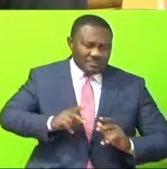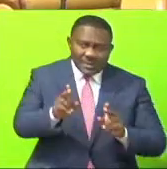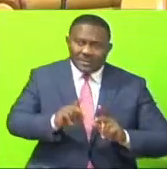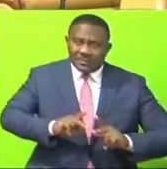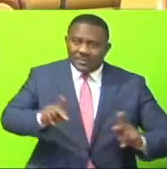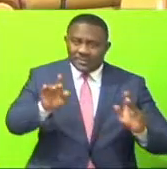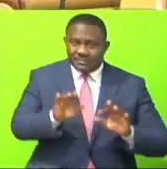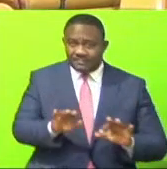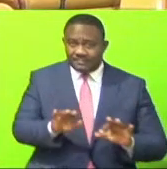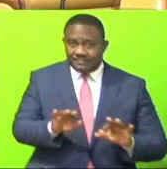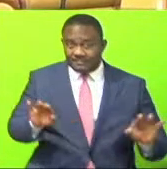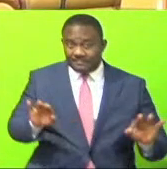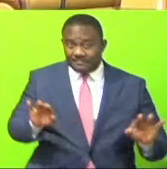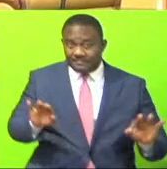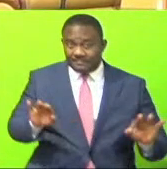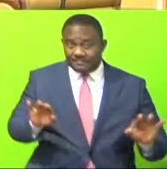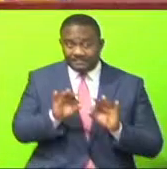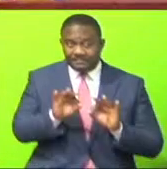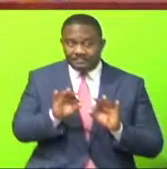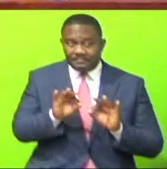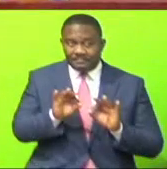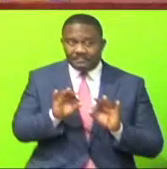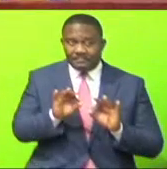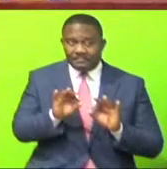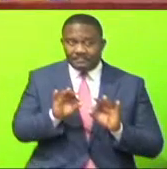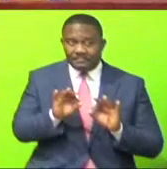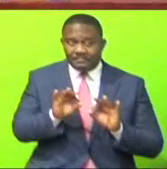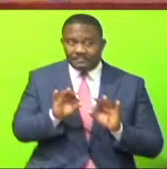that the public